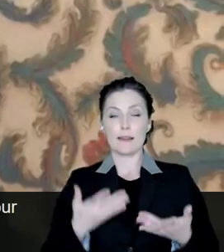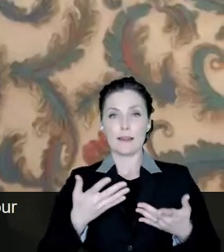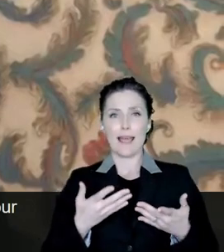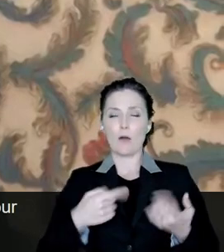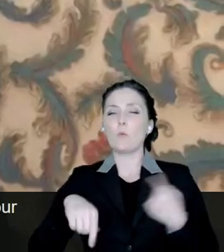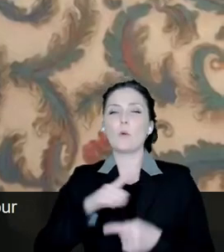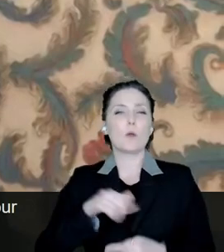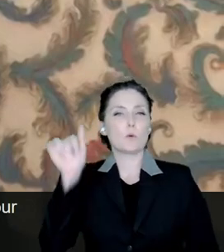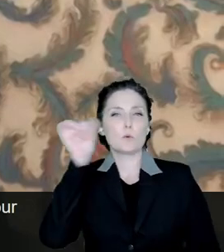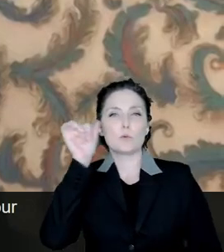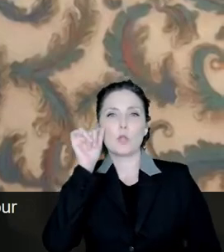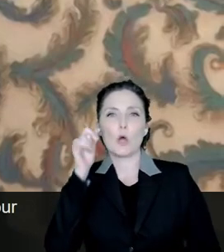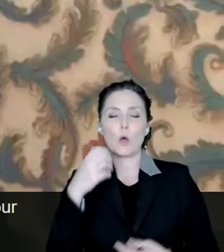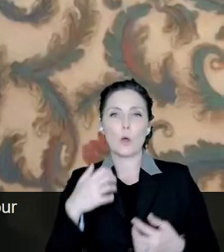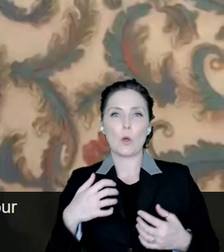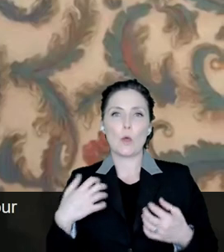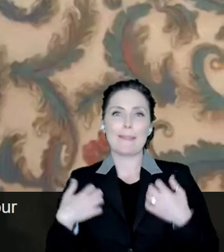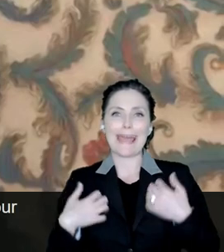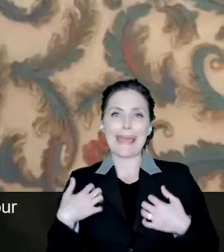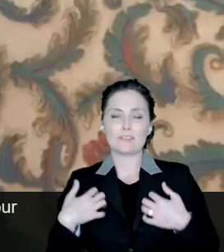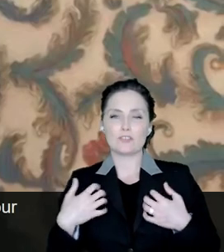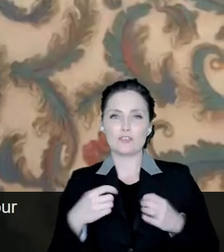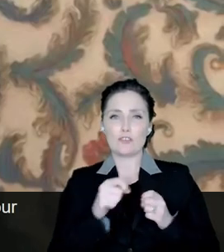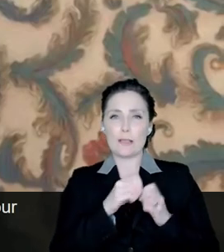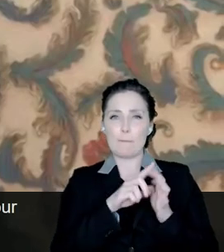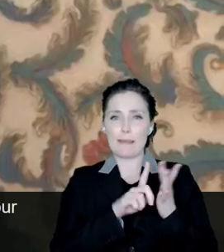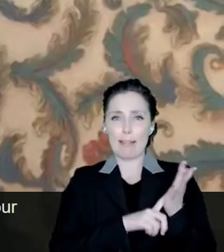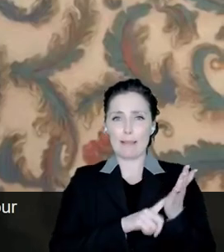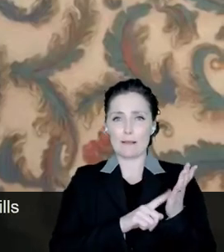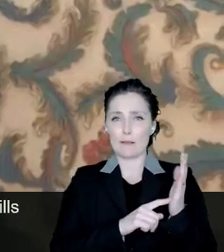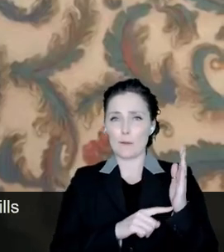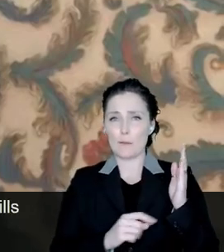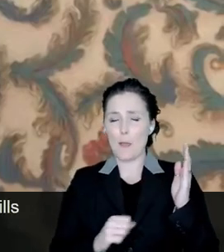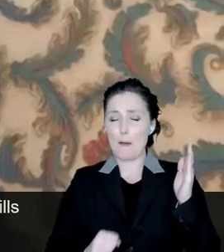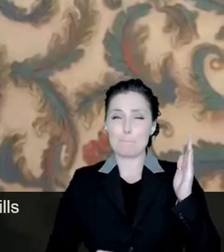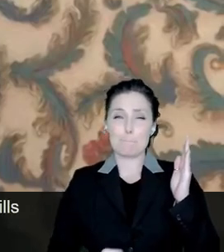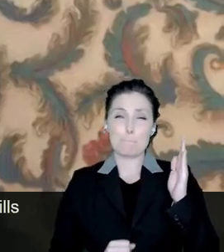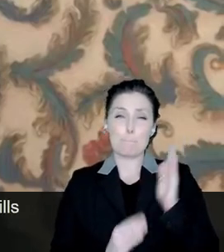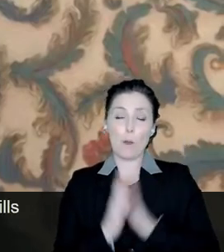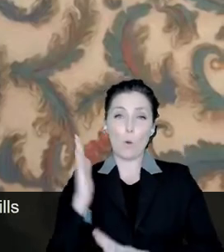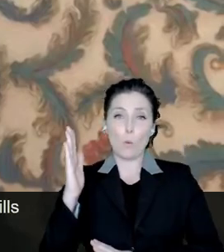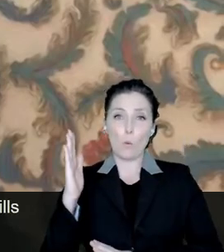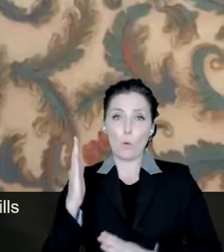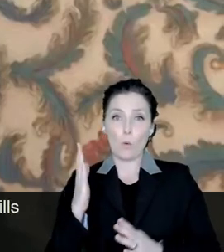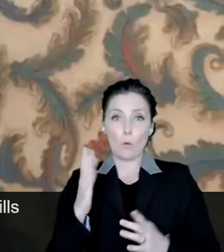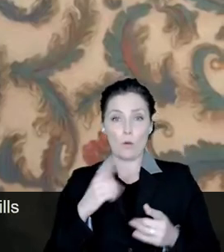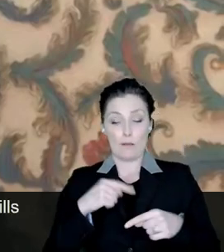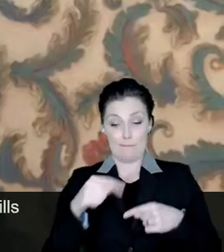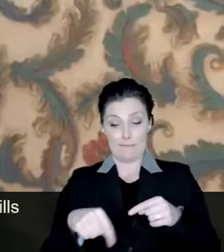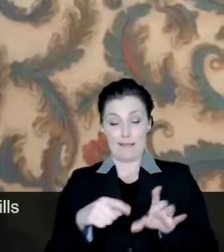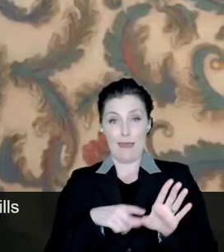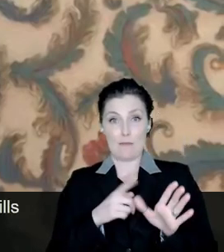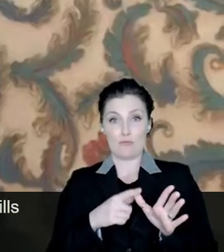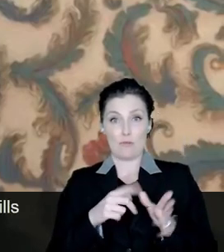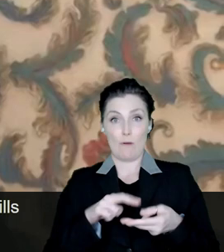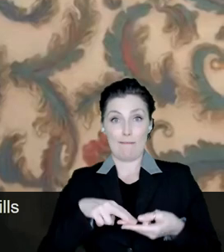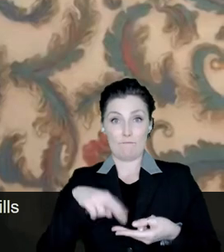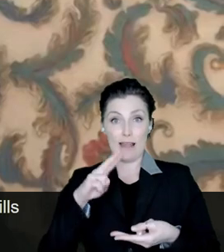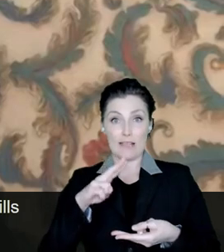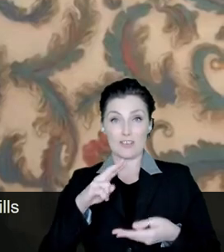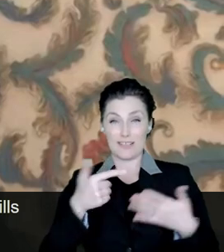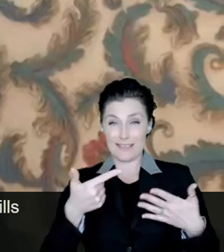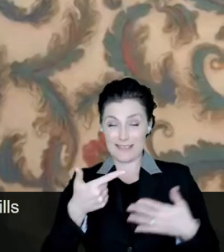the energy bills that are going to go through the roof from April. Inflation now predicted to be at 7%.